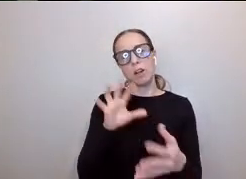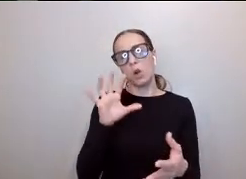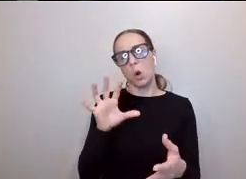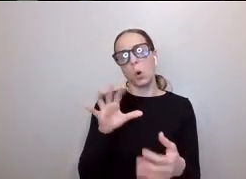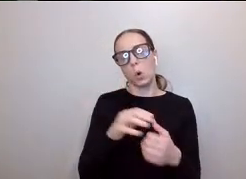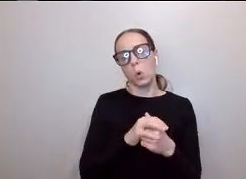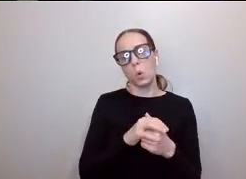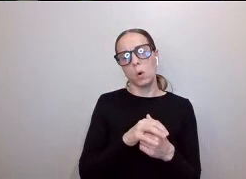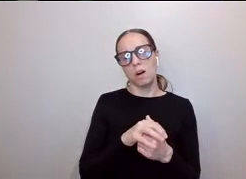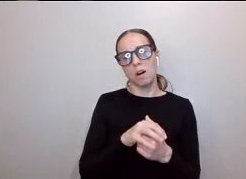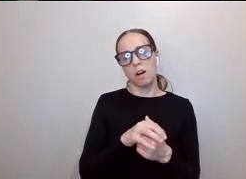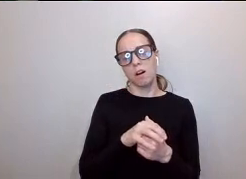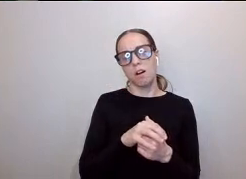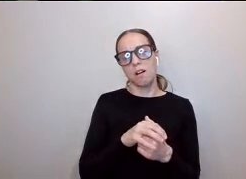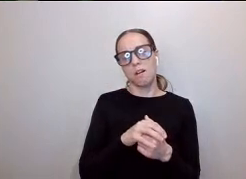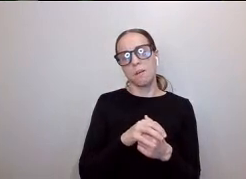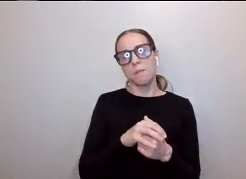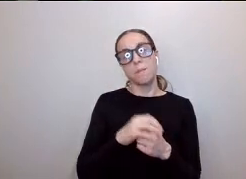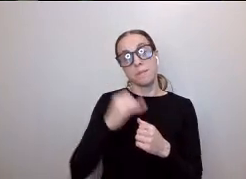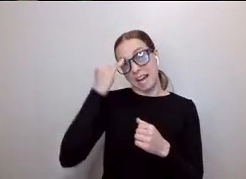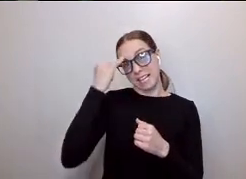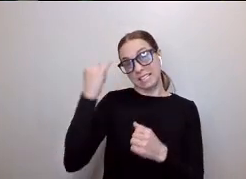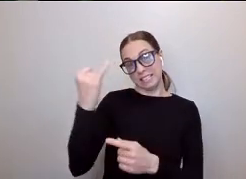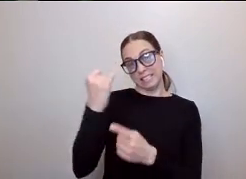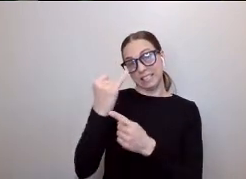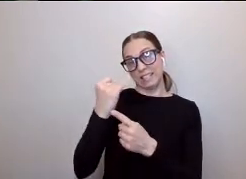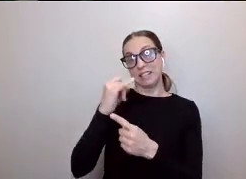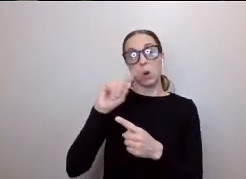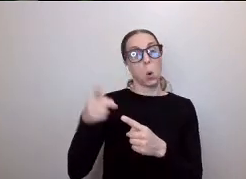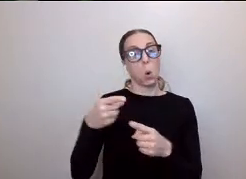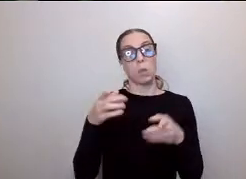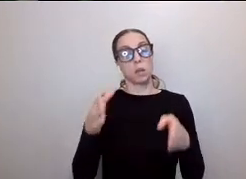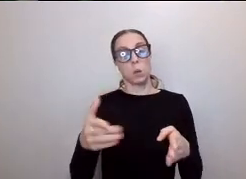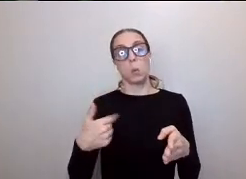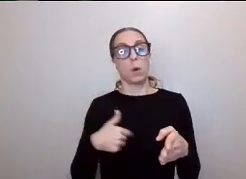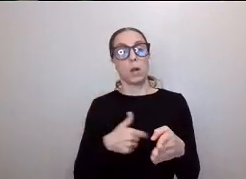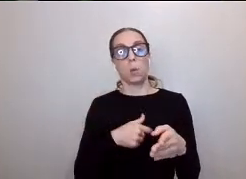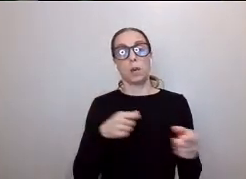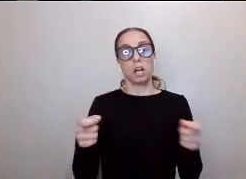the only way we can govern is if we are in complete consensus,